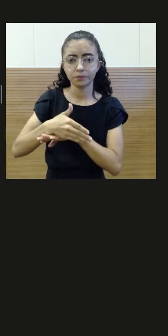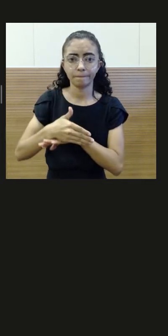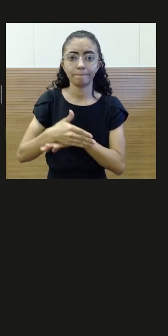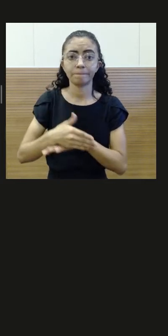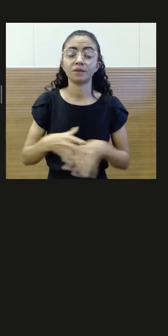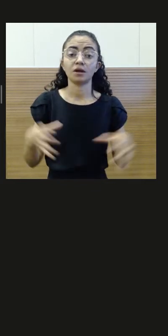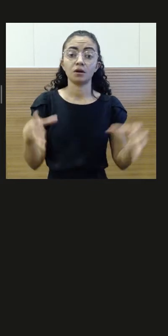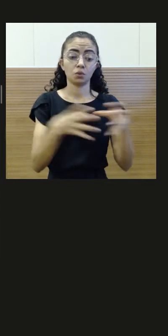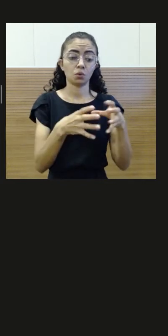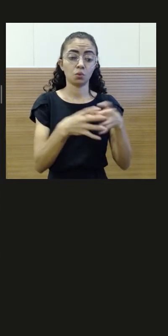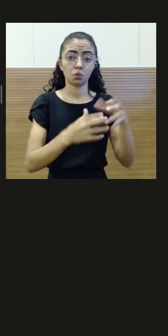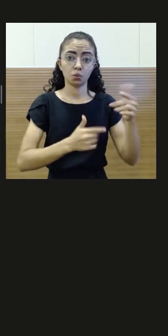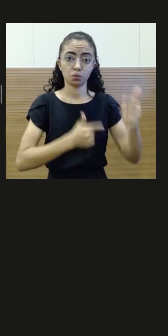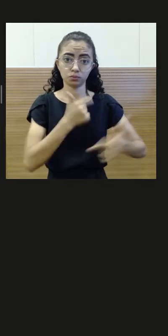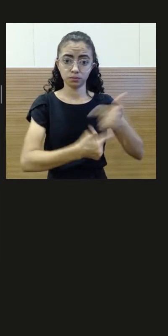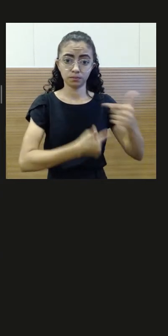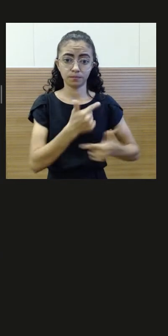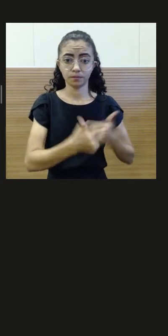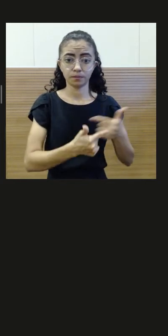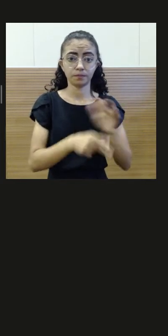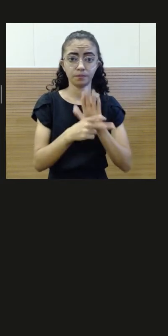above.